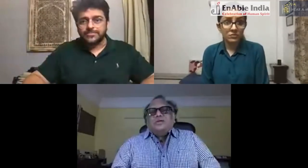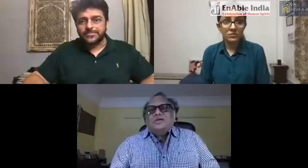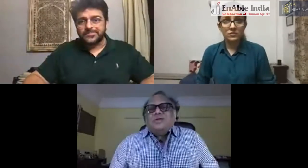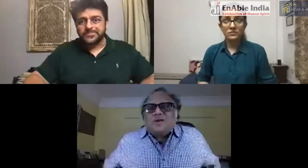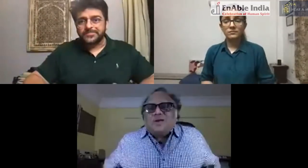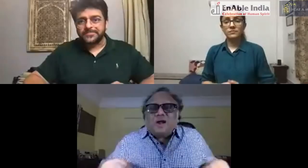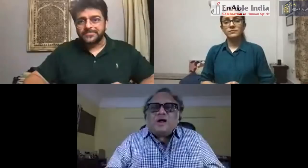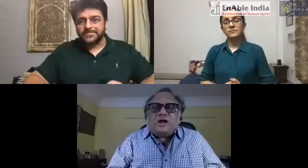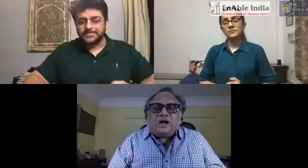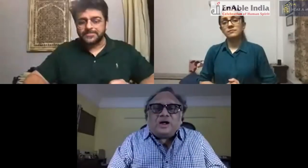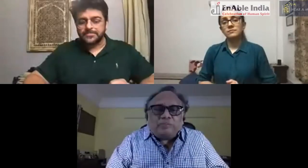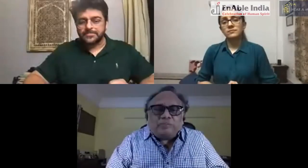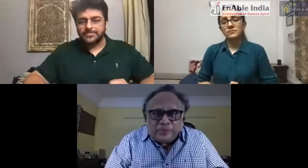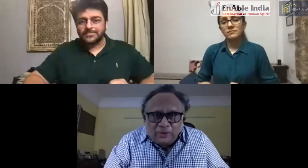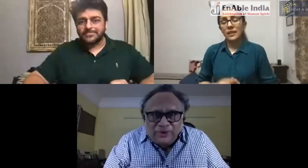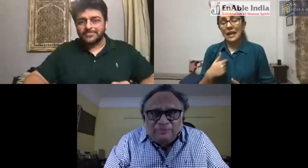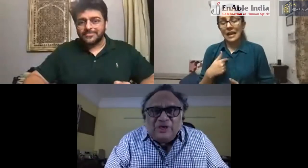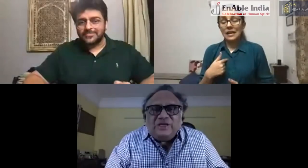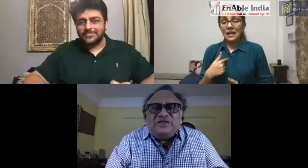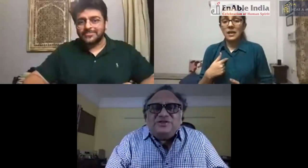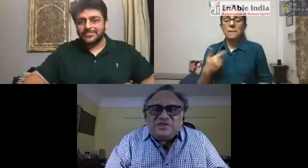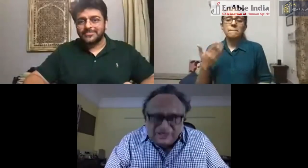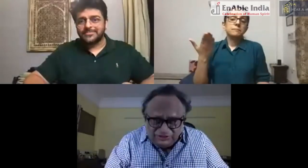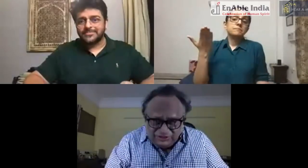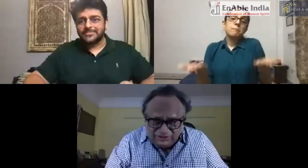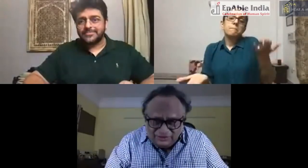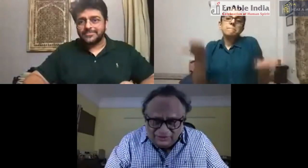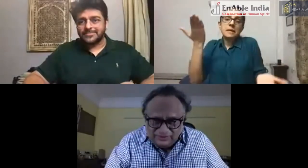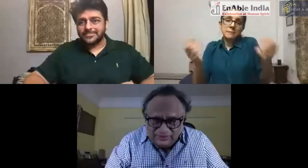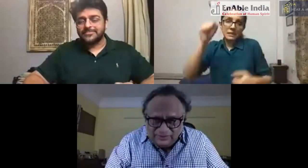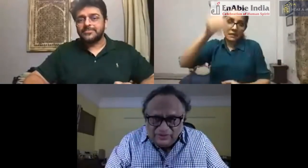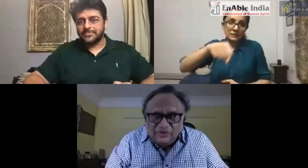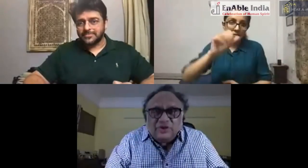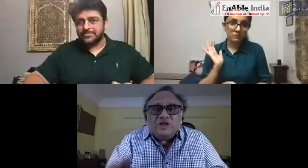know? Uh, Probably yes.